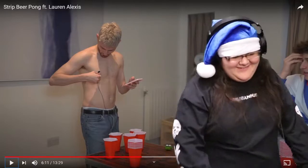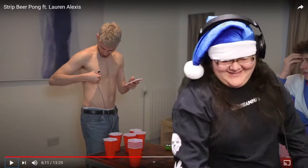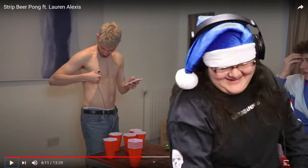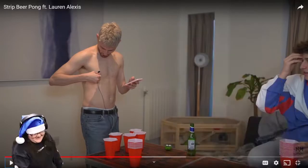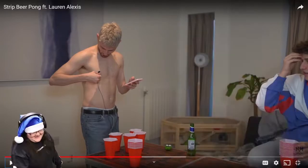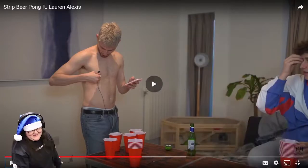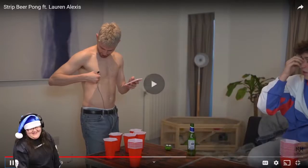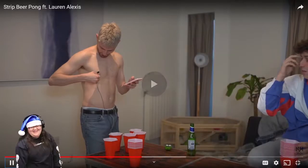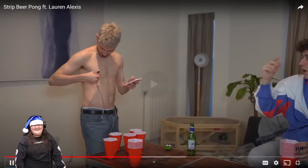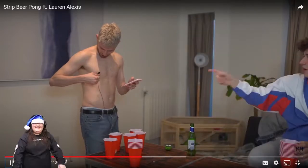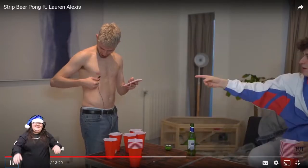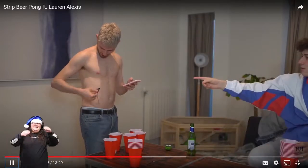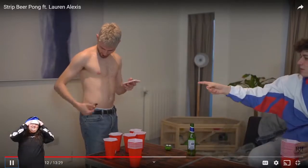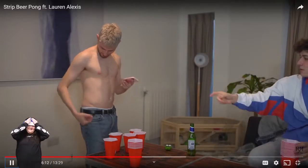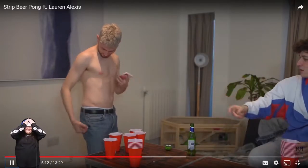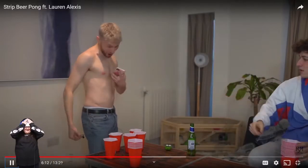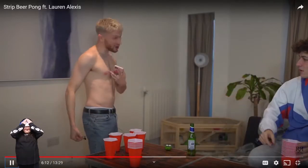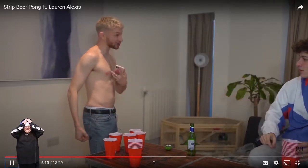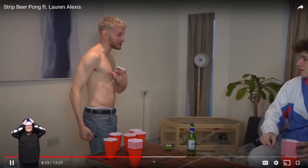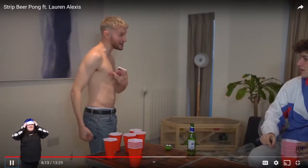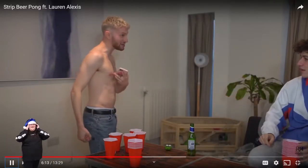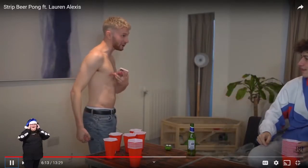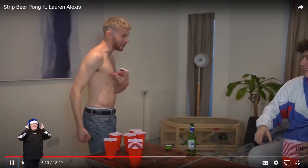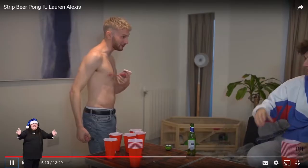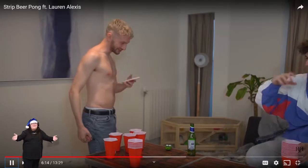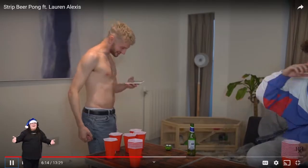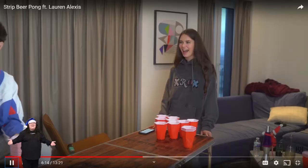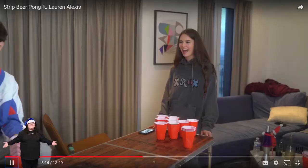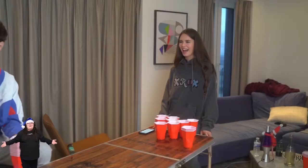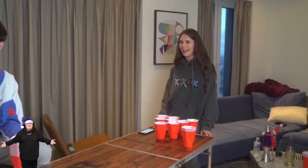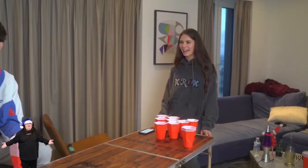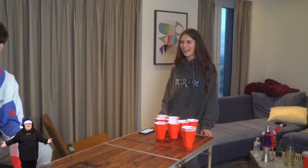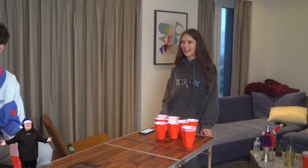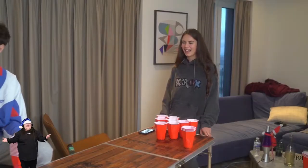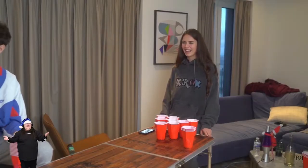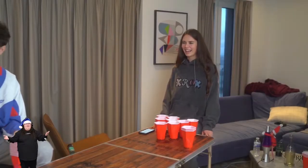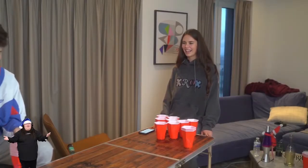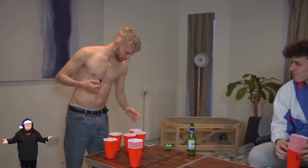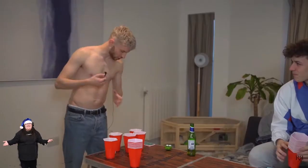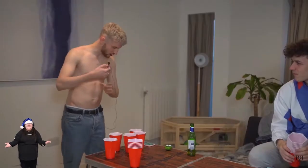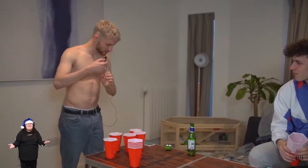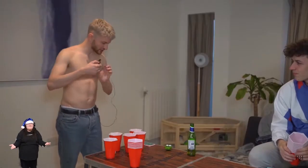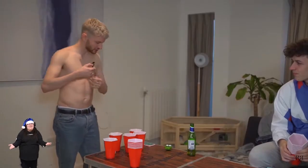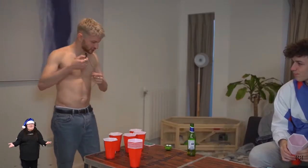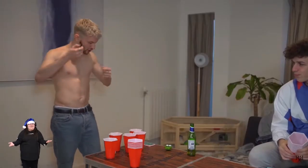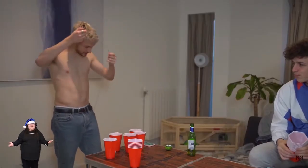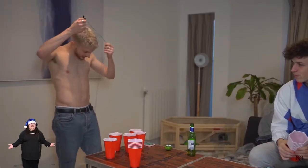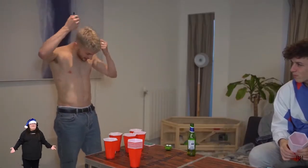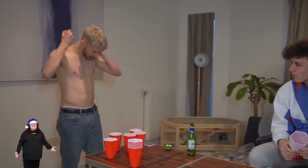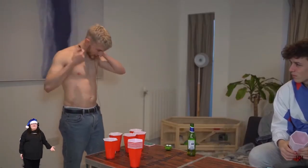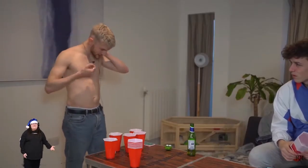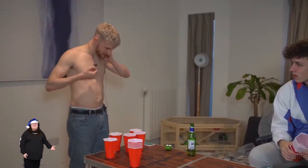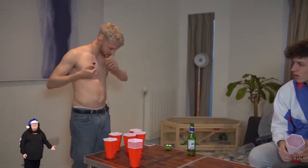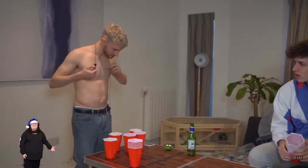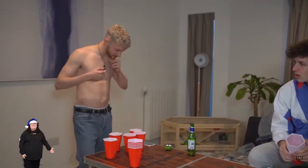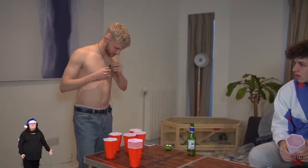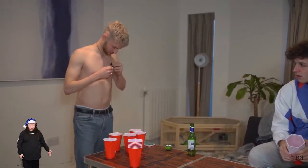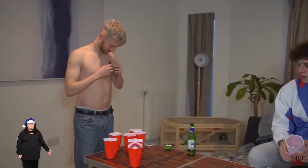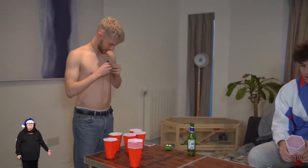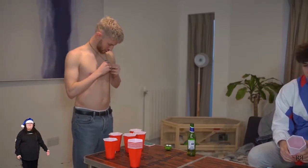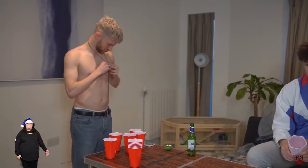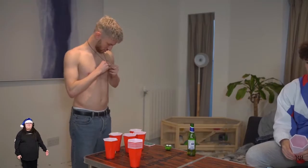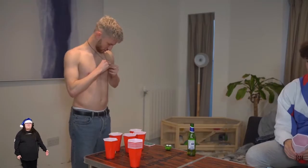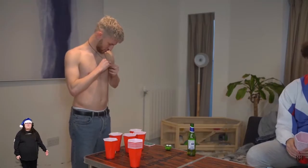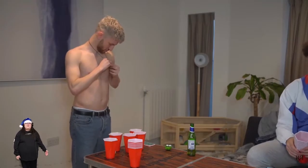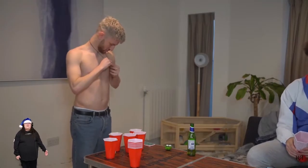God damn it, I can't. Got to go. Bro, look at my nipple! Exactly, my point! I didn't know why you did in the first place. You only date guys